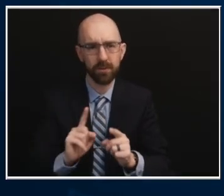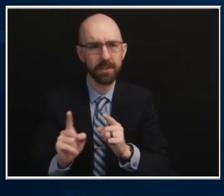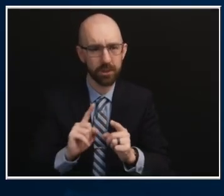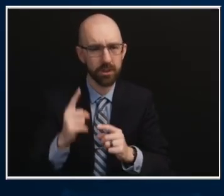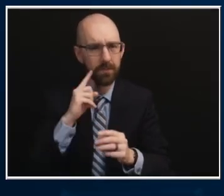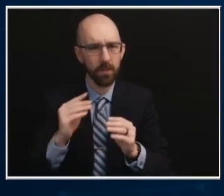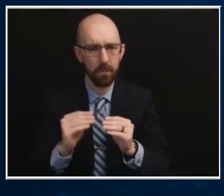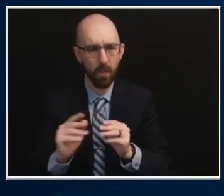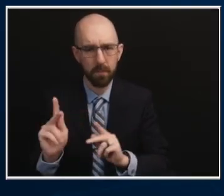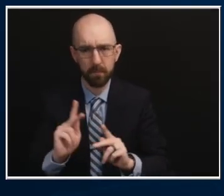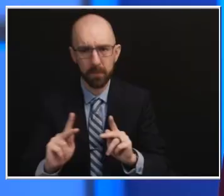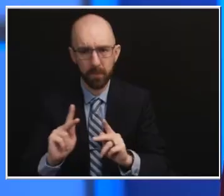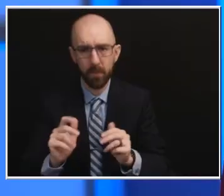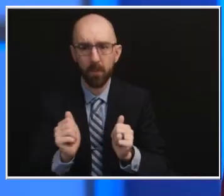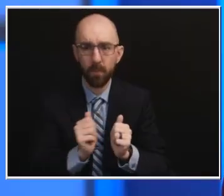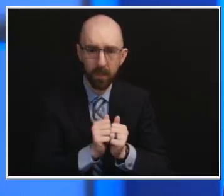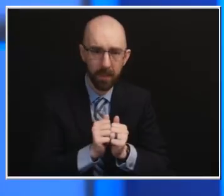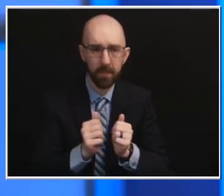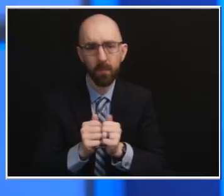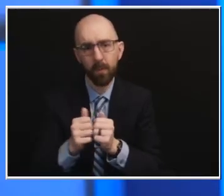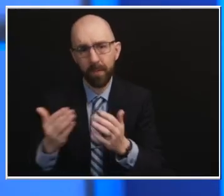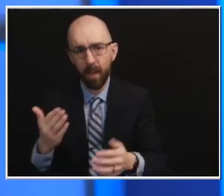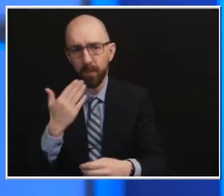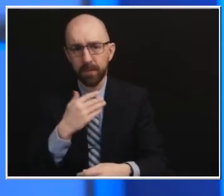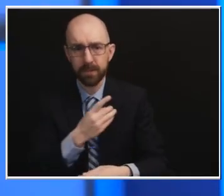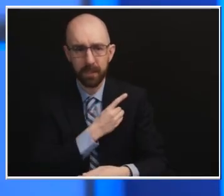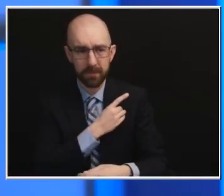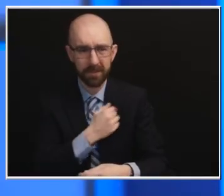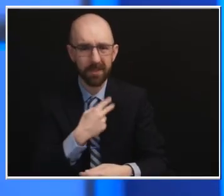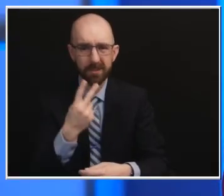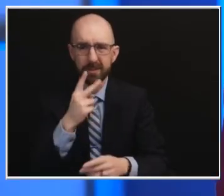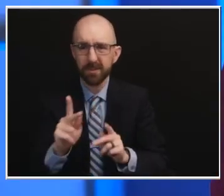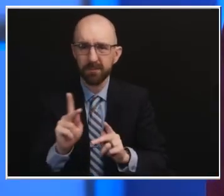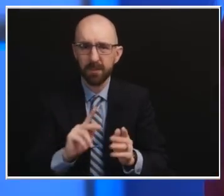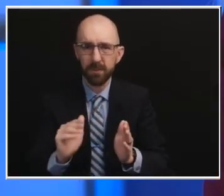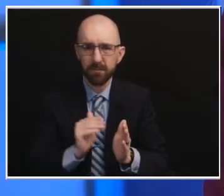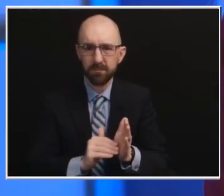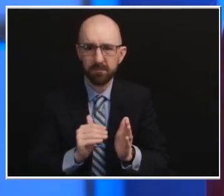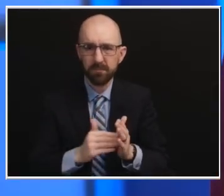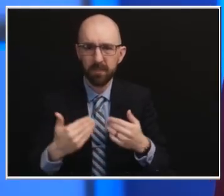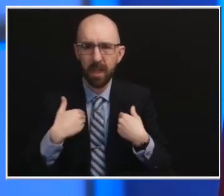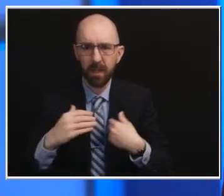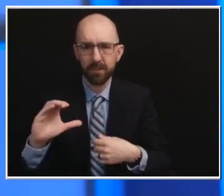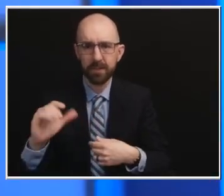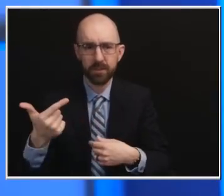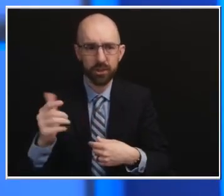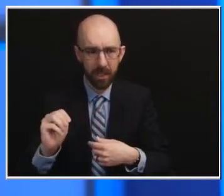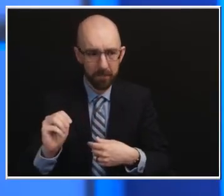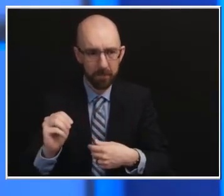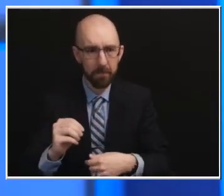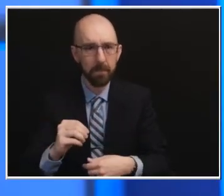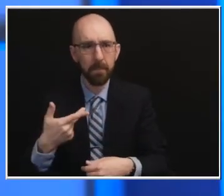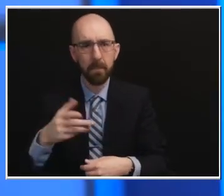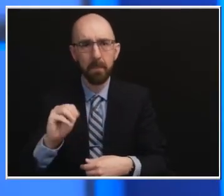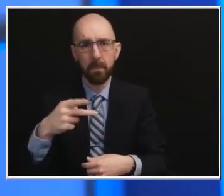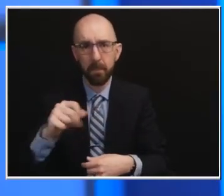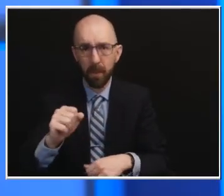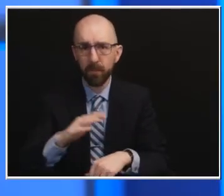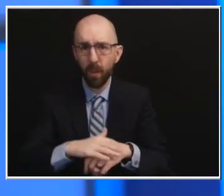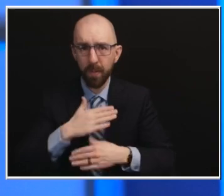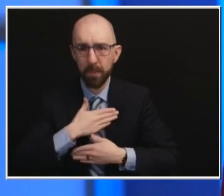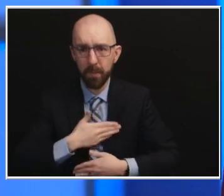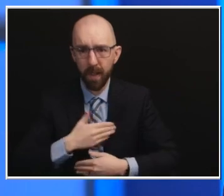with and without diabetes. I see people all the time now that have continuous glucose monitors or pumps on their bodies, and it always makes me